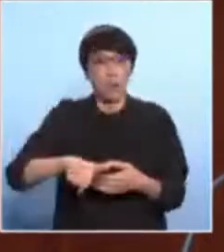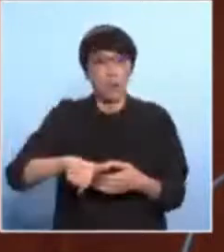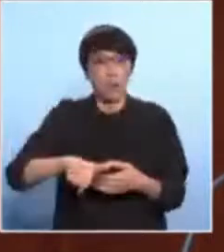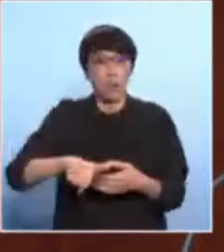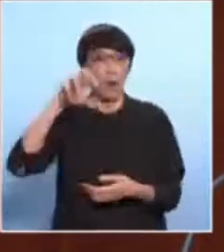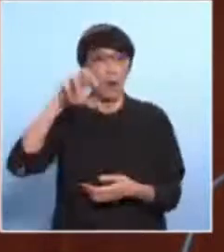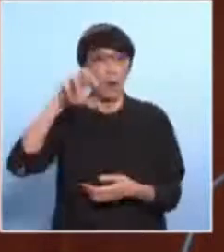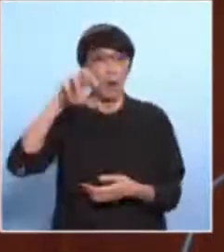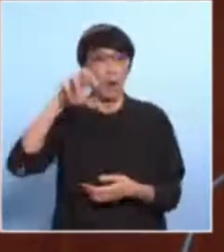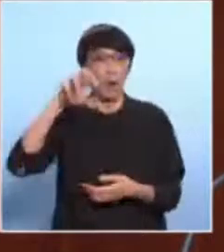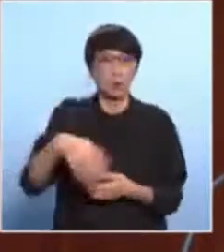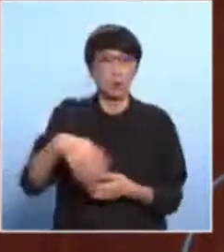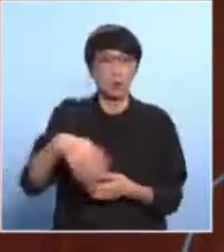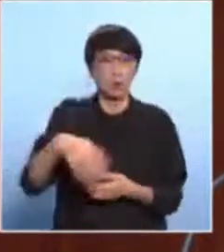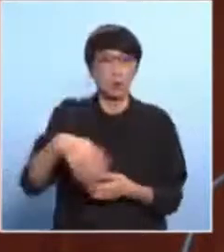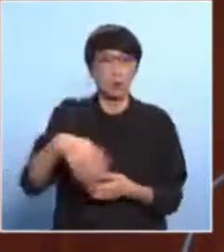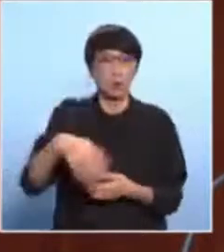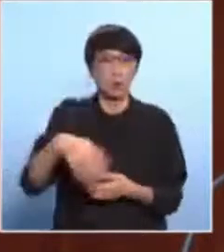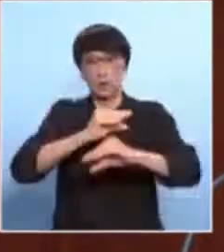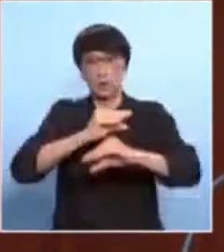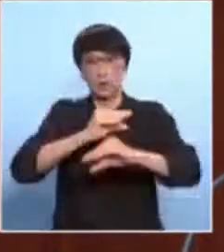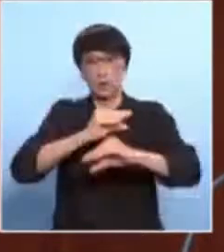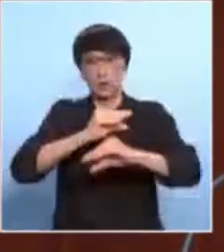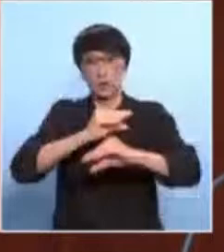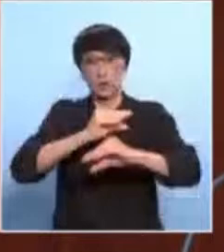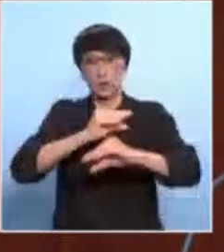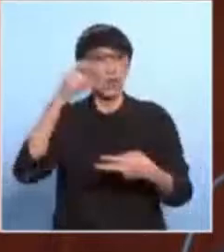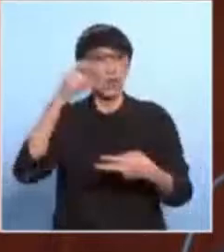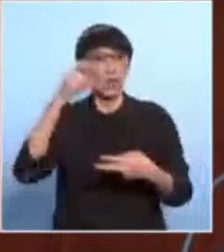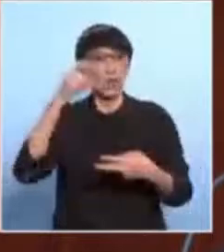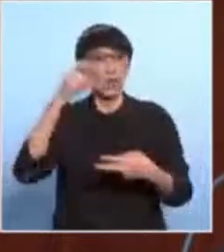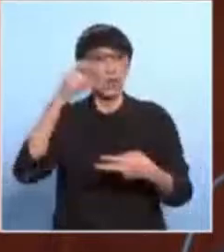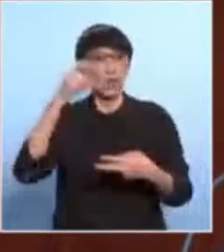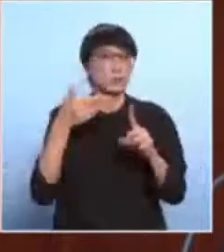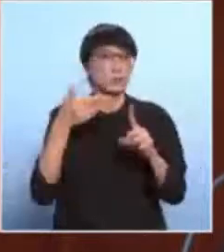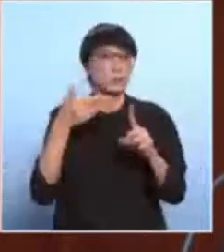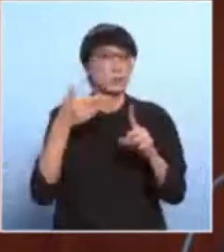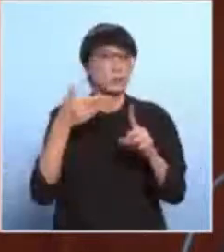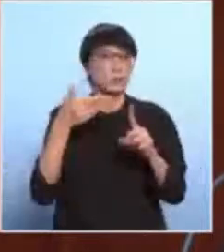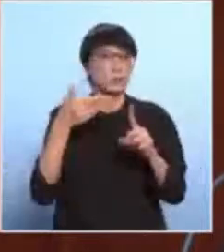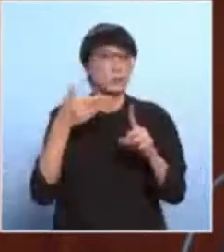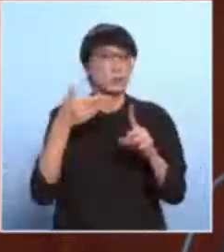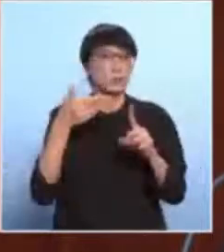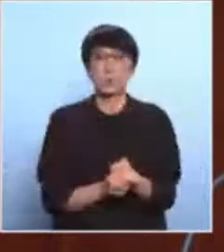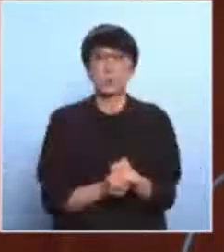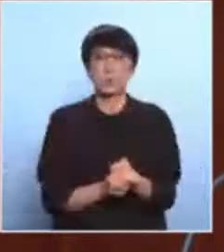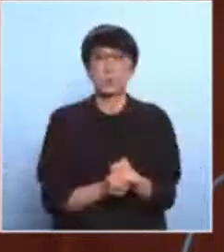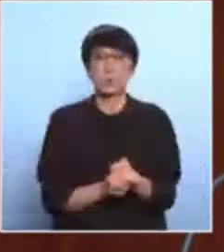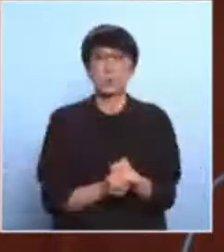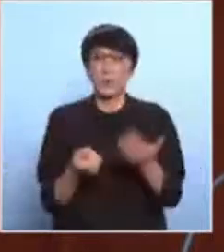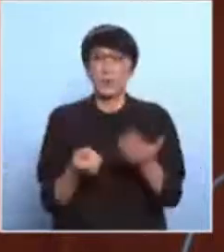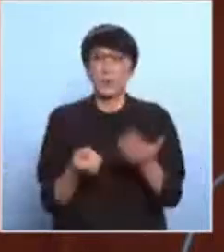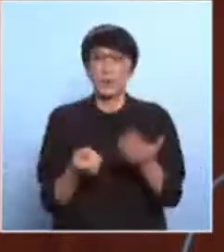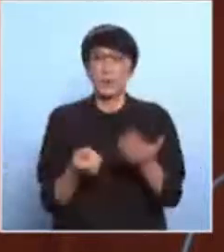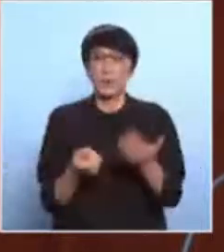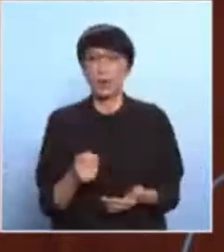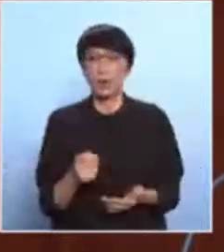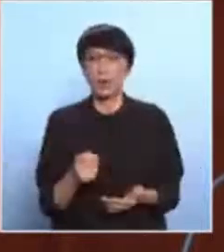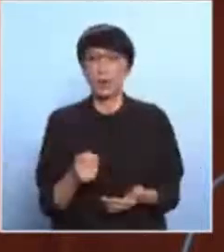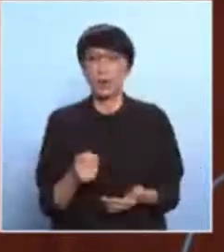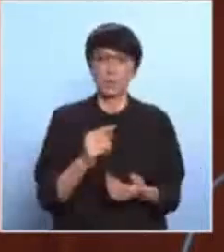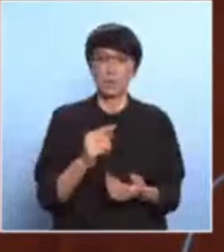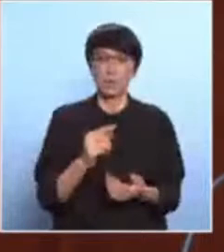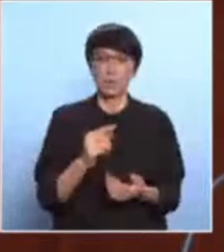of the district should also be taken into account in determining the applicable threshold. As a general principle,